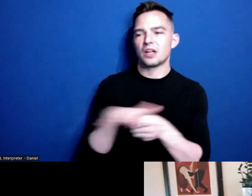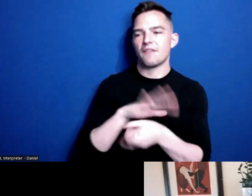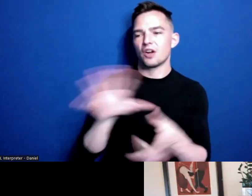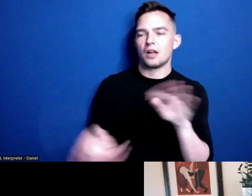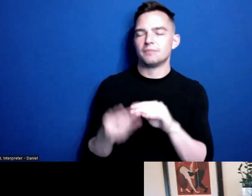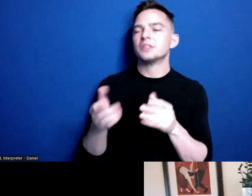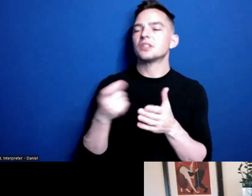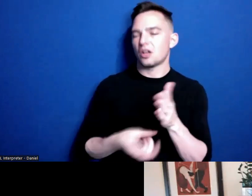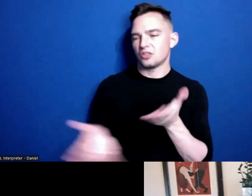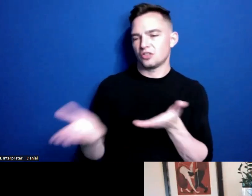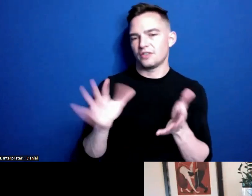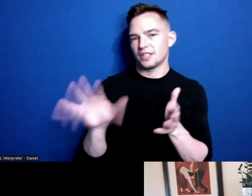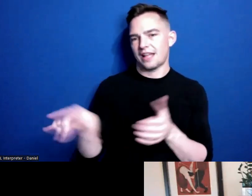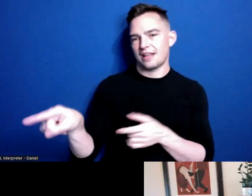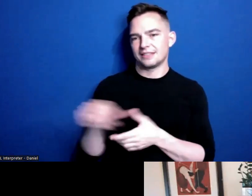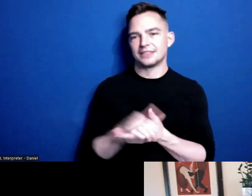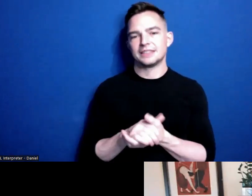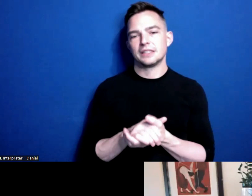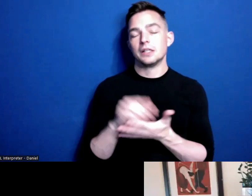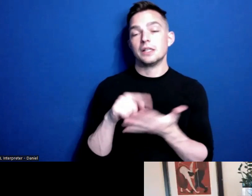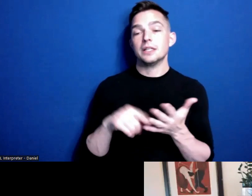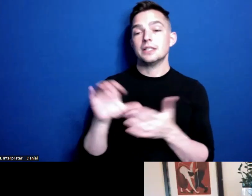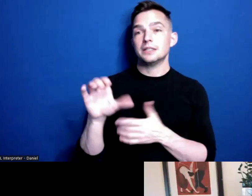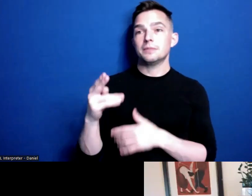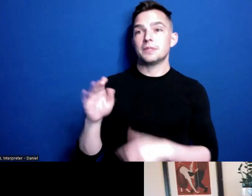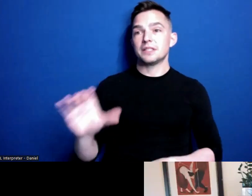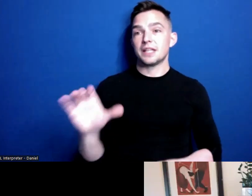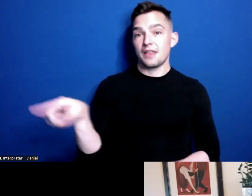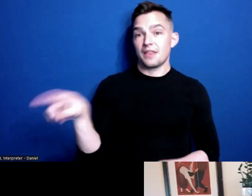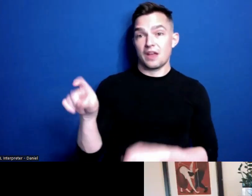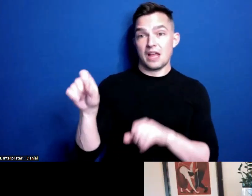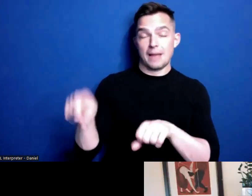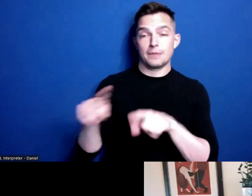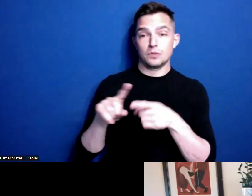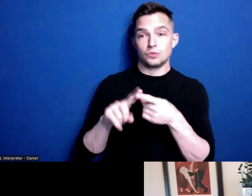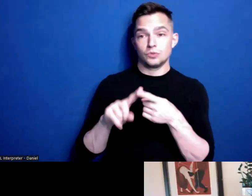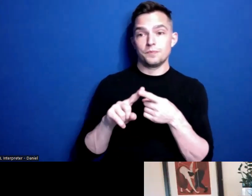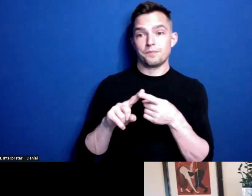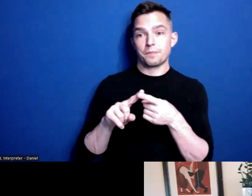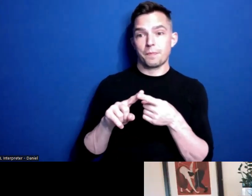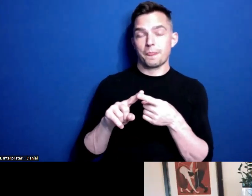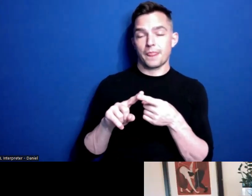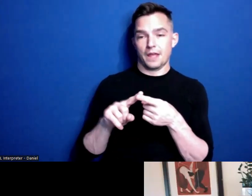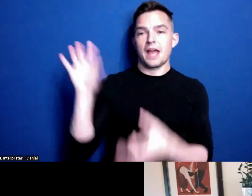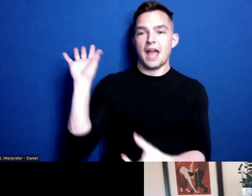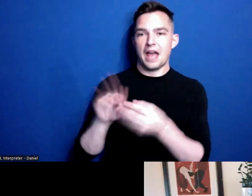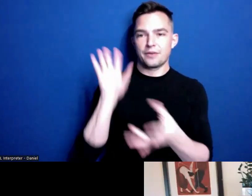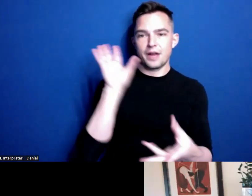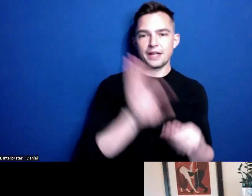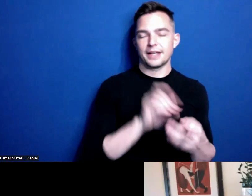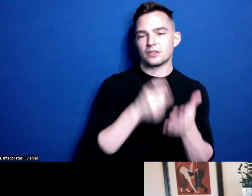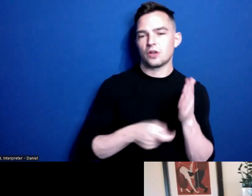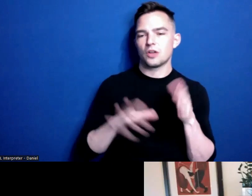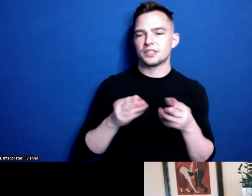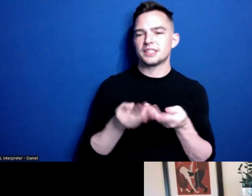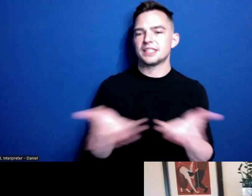services. Those CCBHCs are able to aggregate costs of delivering care across the